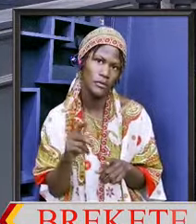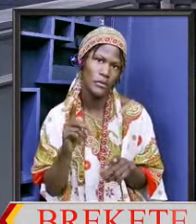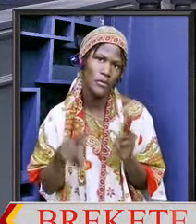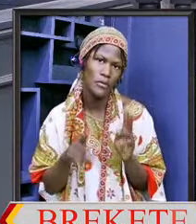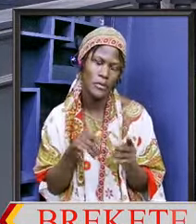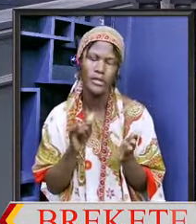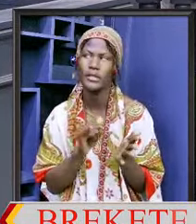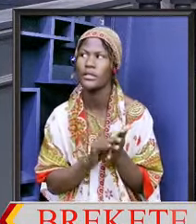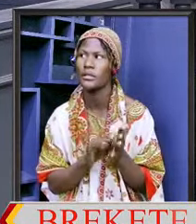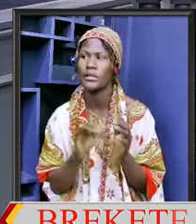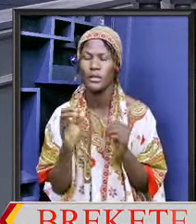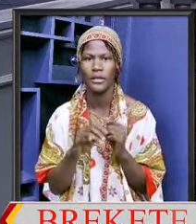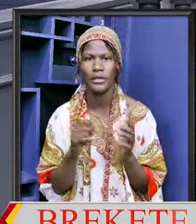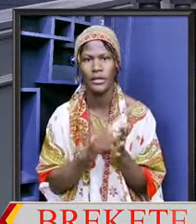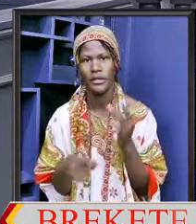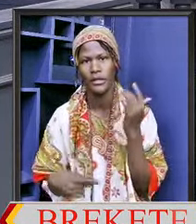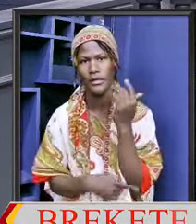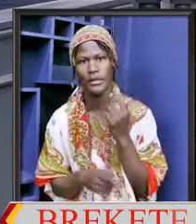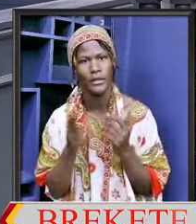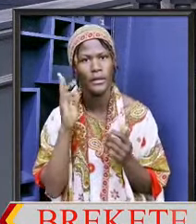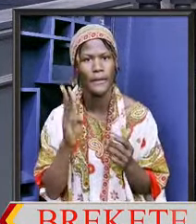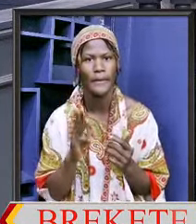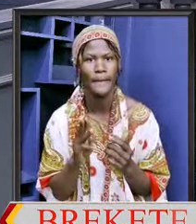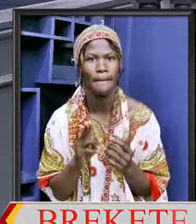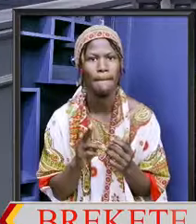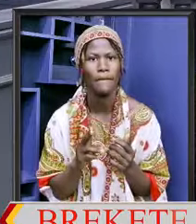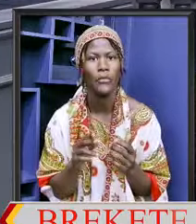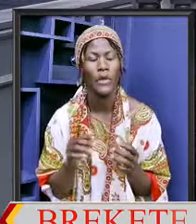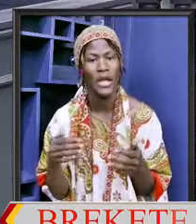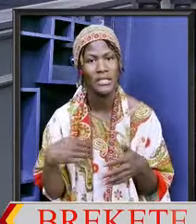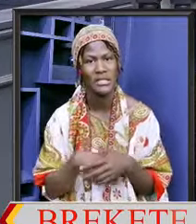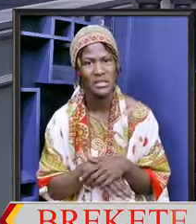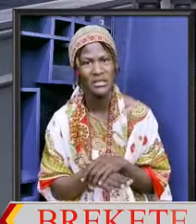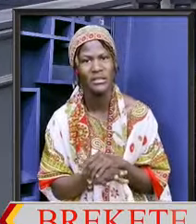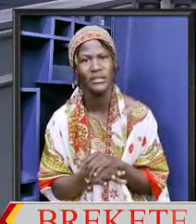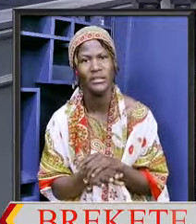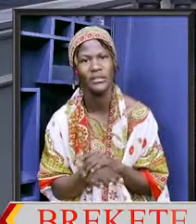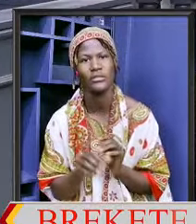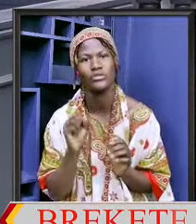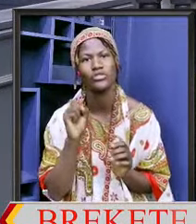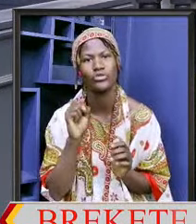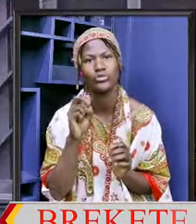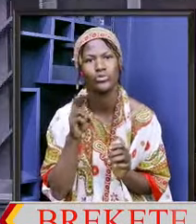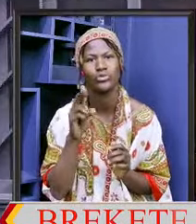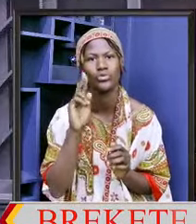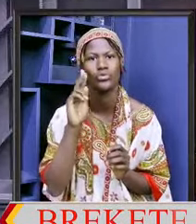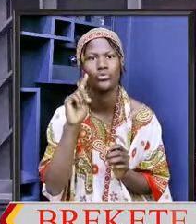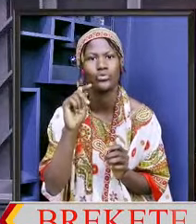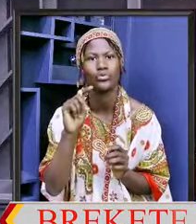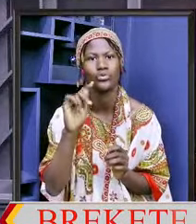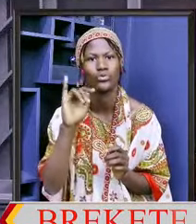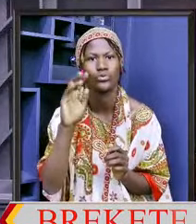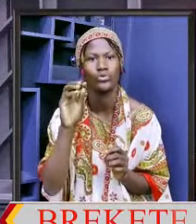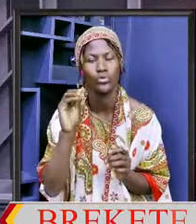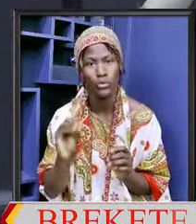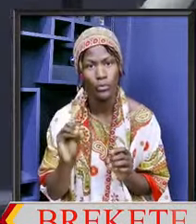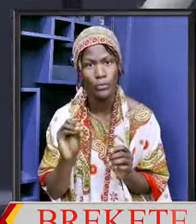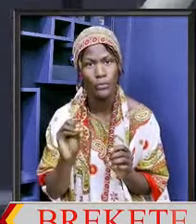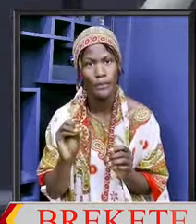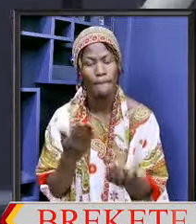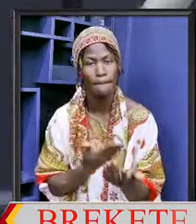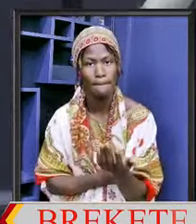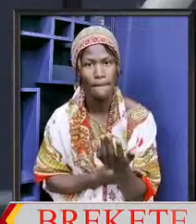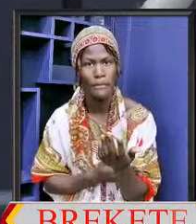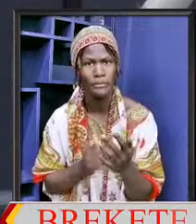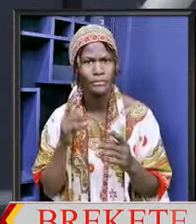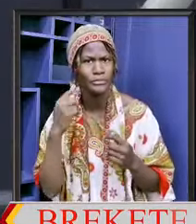him. Yes, sir. When he enters studio this morning. Yes, sir. That's part all the ups and downs. You know, say the